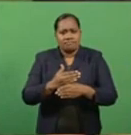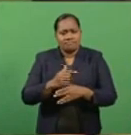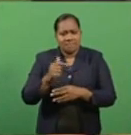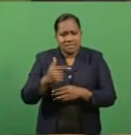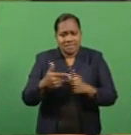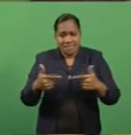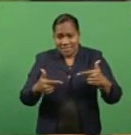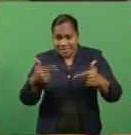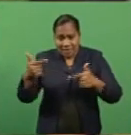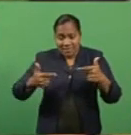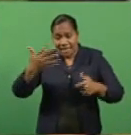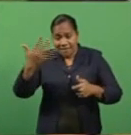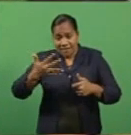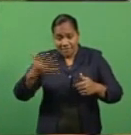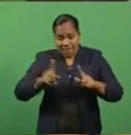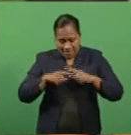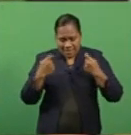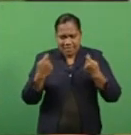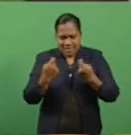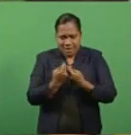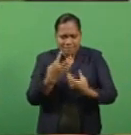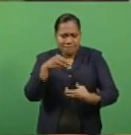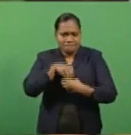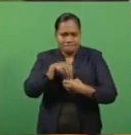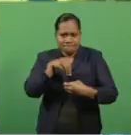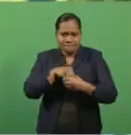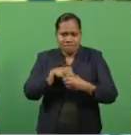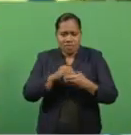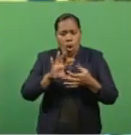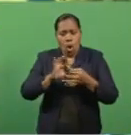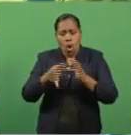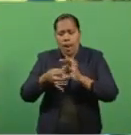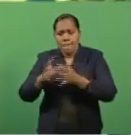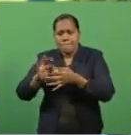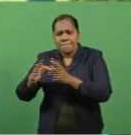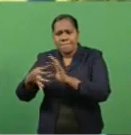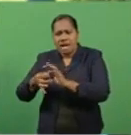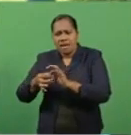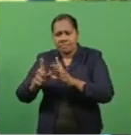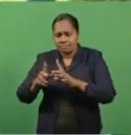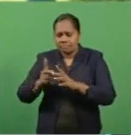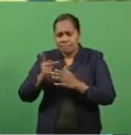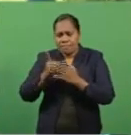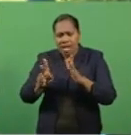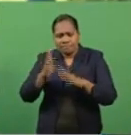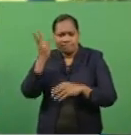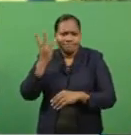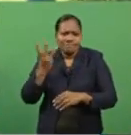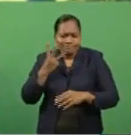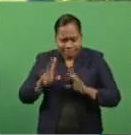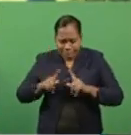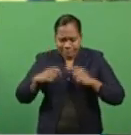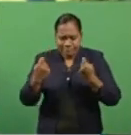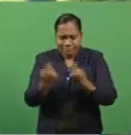turning point for her. Going to the Olympics as part of the women's team, that was a huge moment for me.